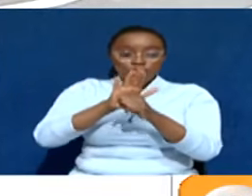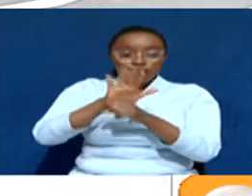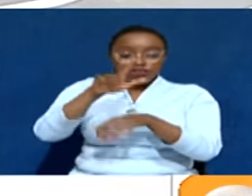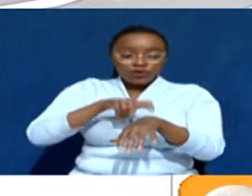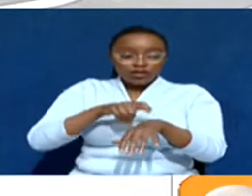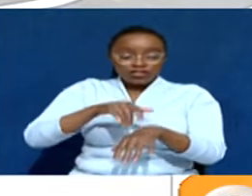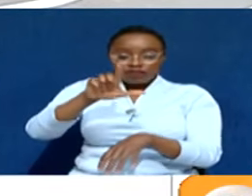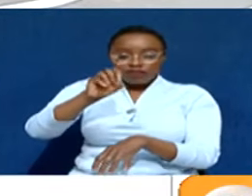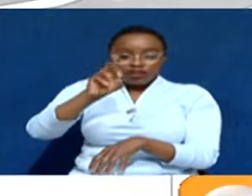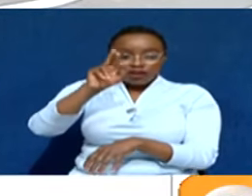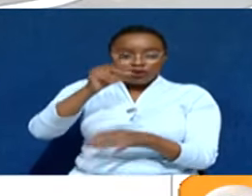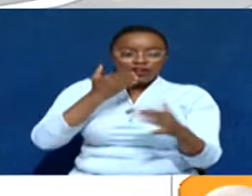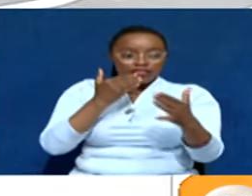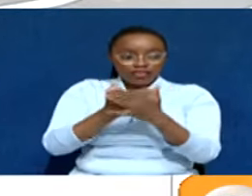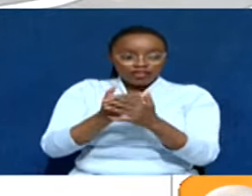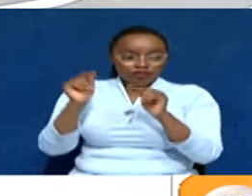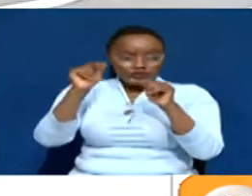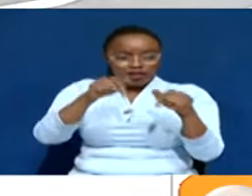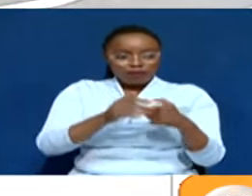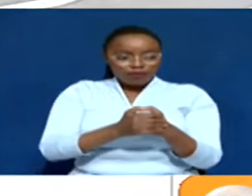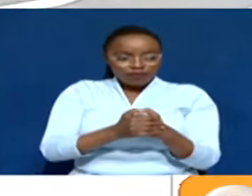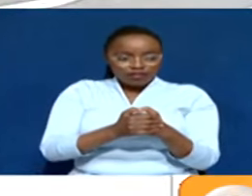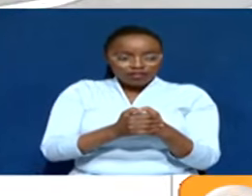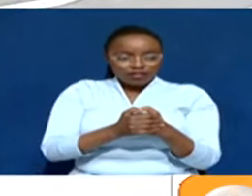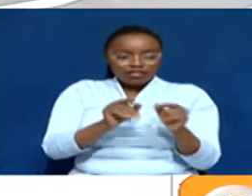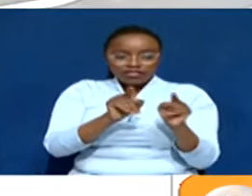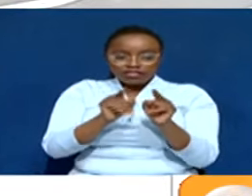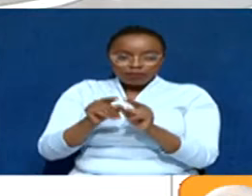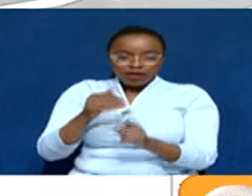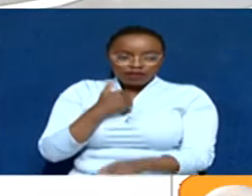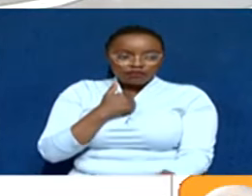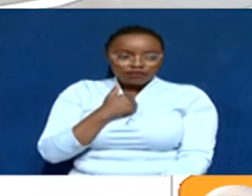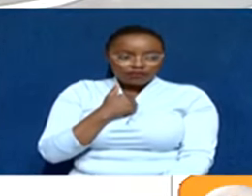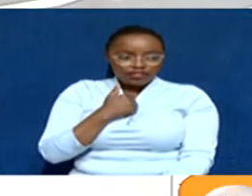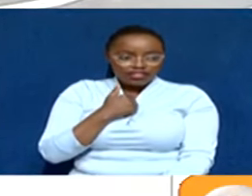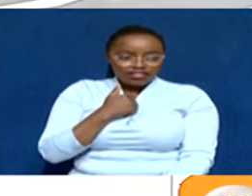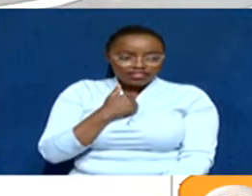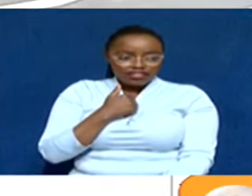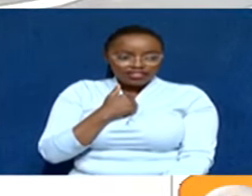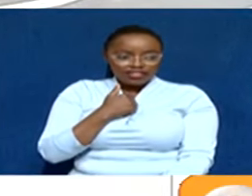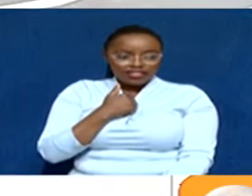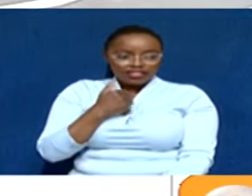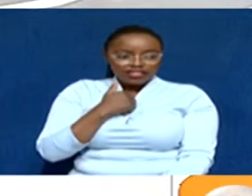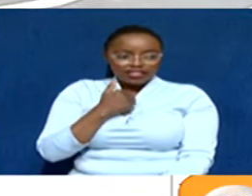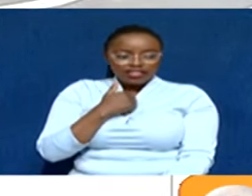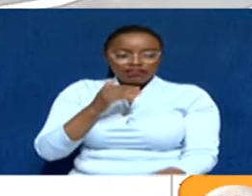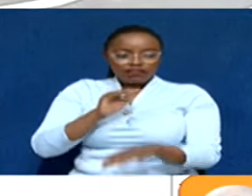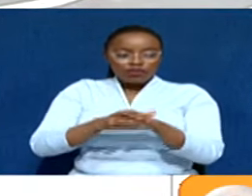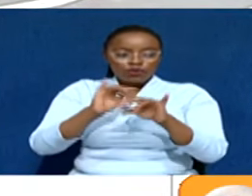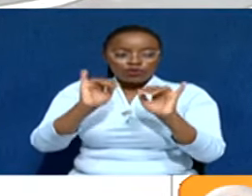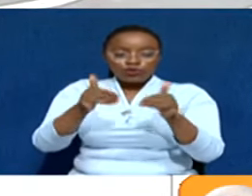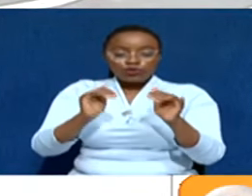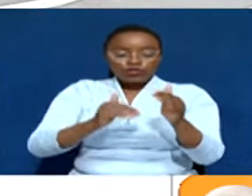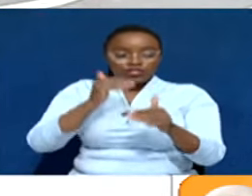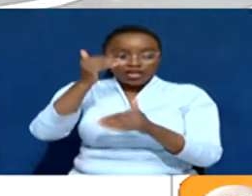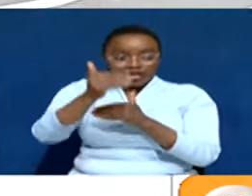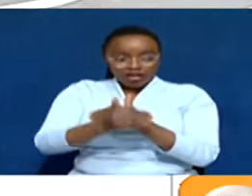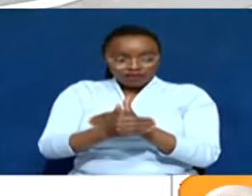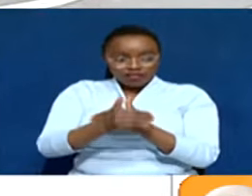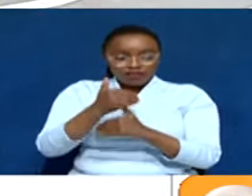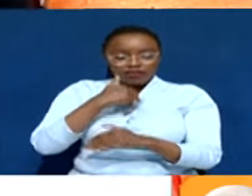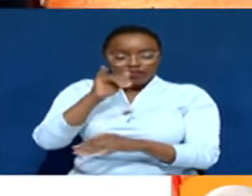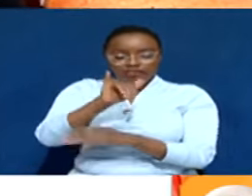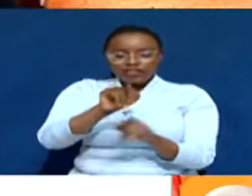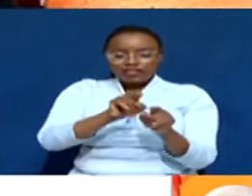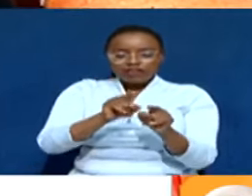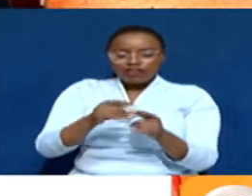time. Lorna? Yes. Thank you for coming over. And by the way, I have a good news. After you interviewing me